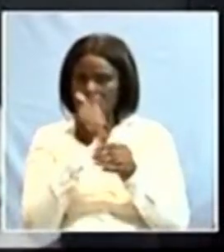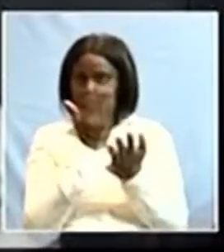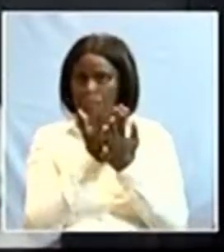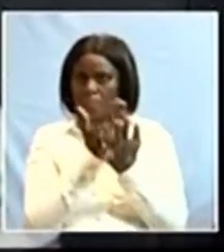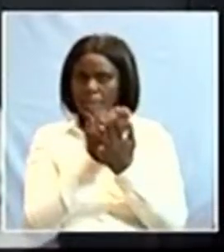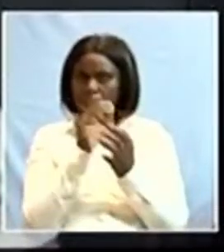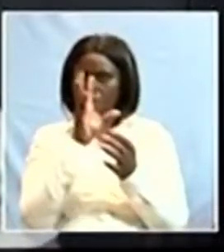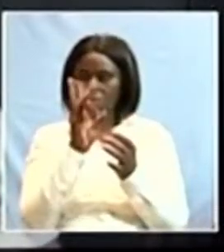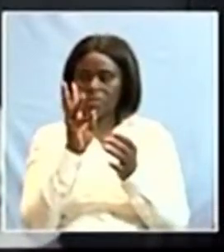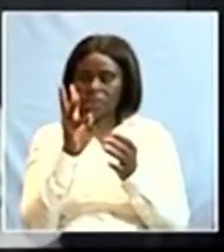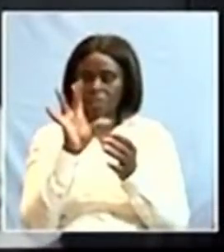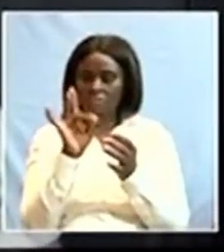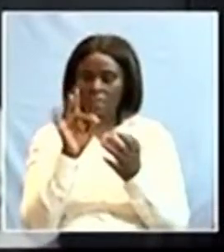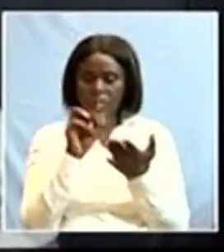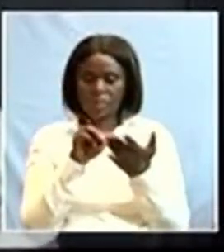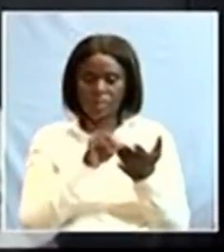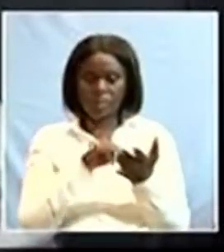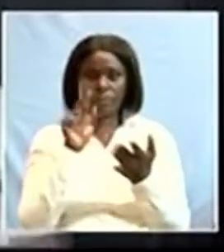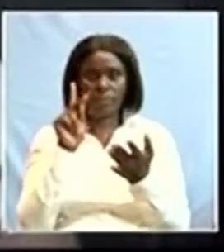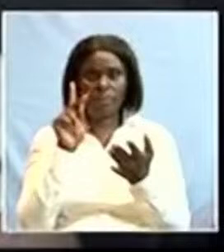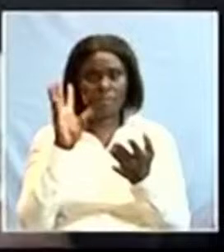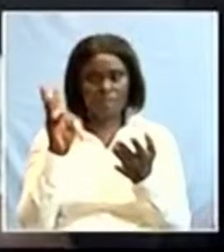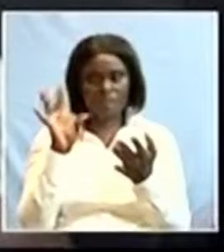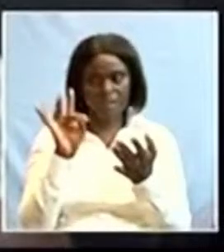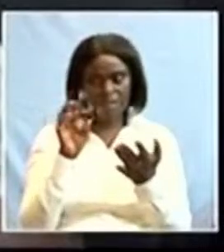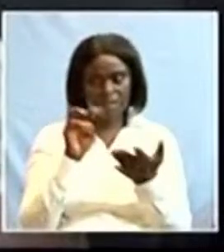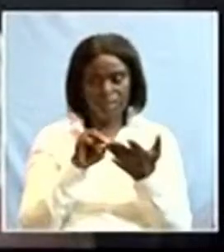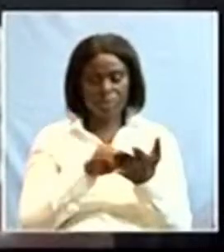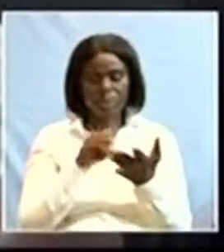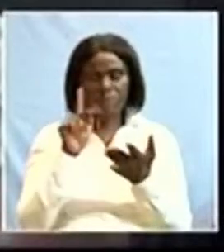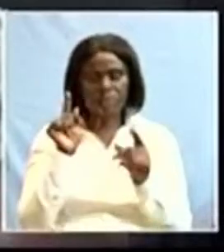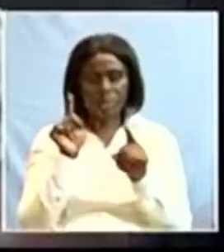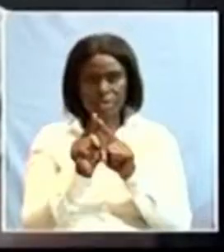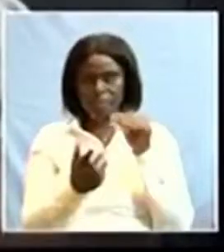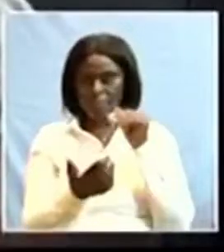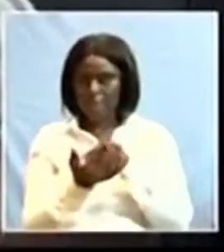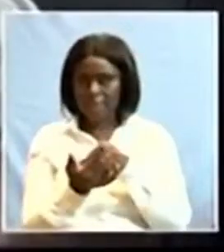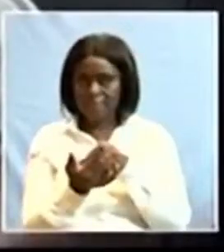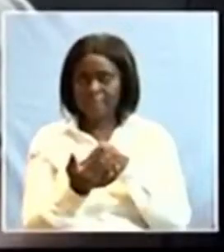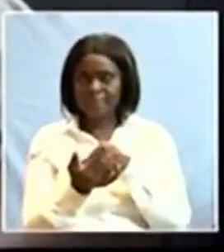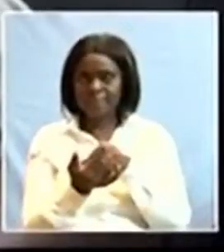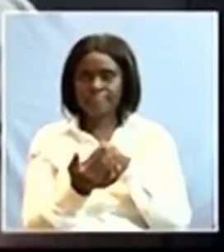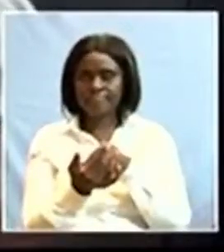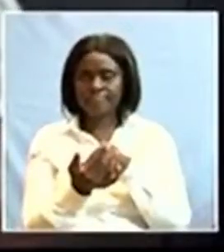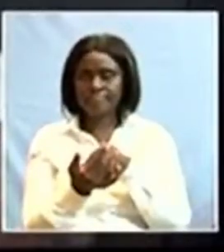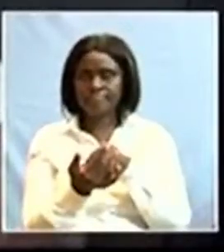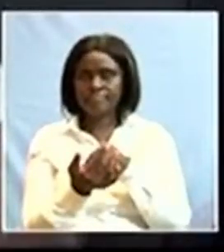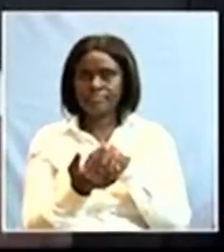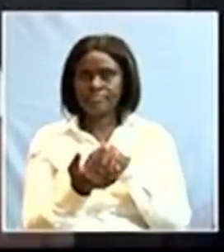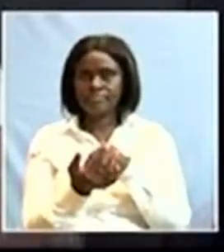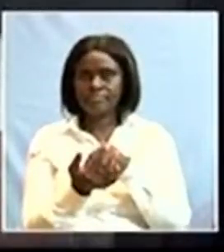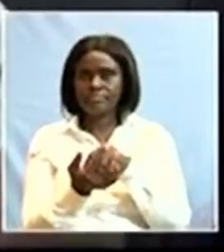was 68 million kwacha. And then